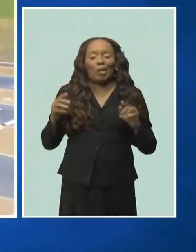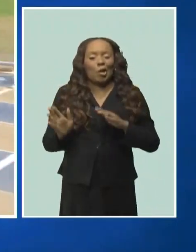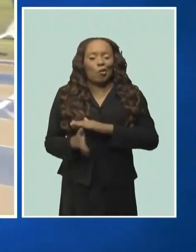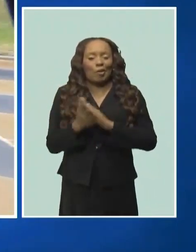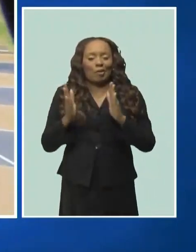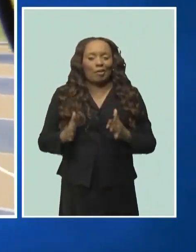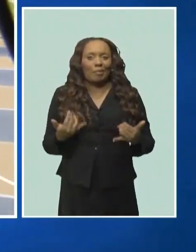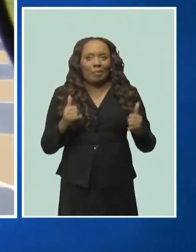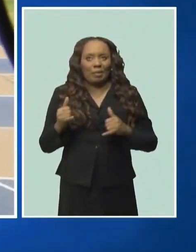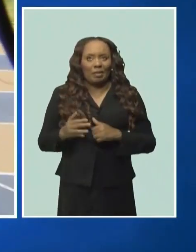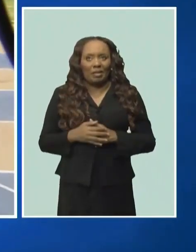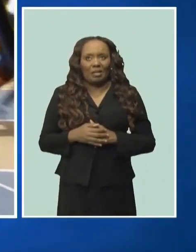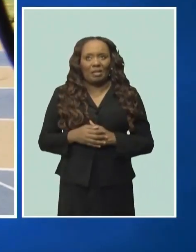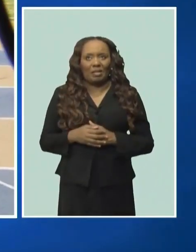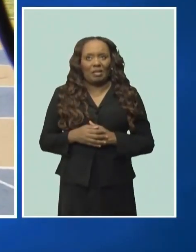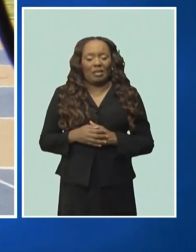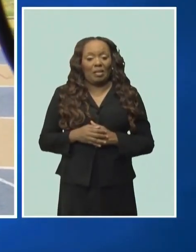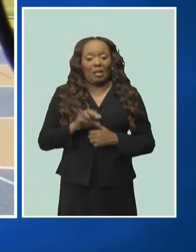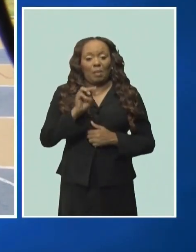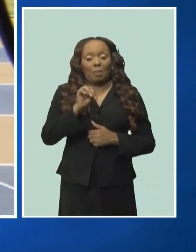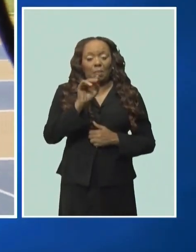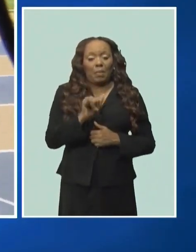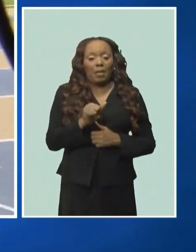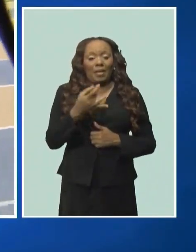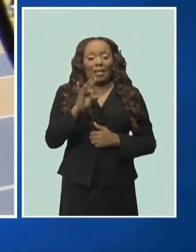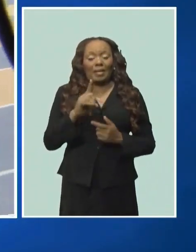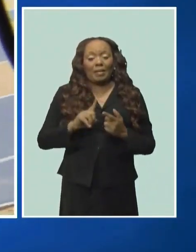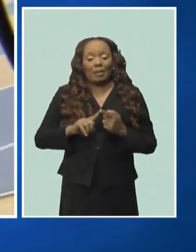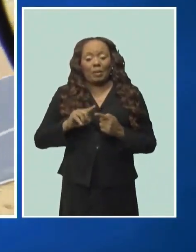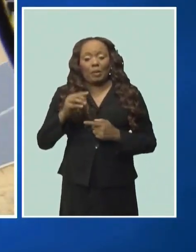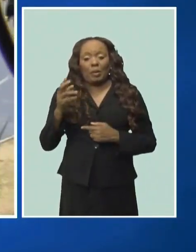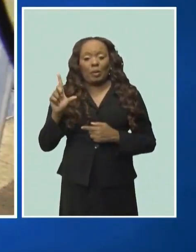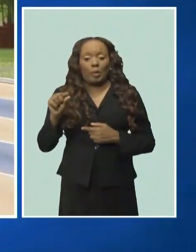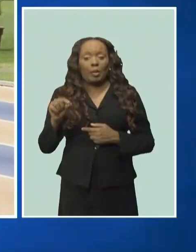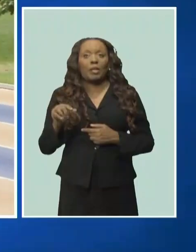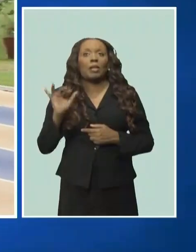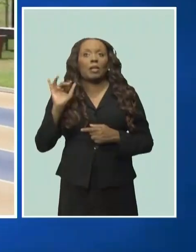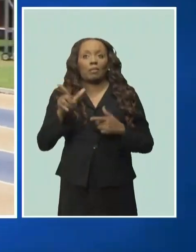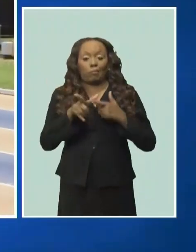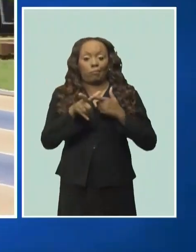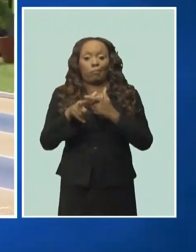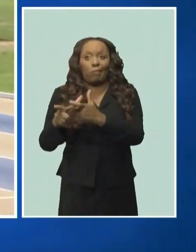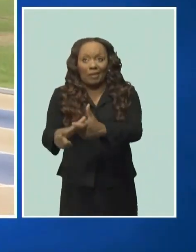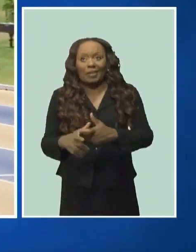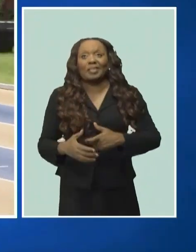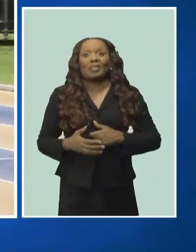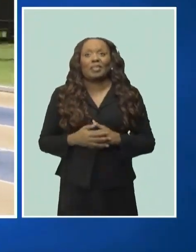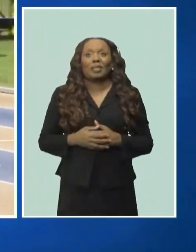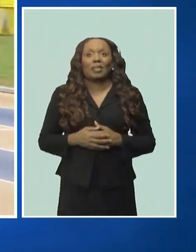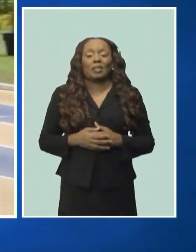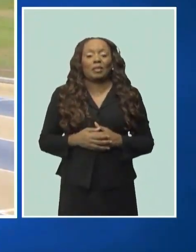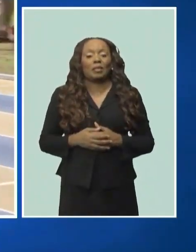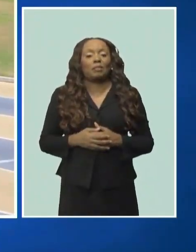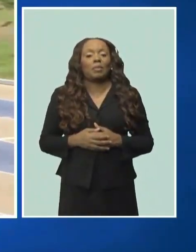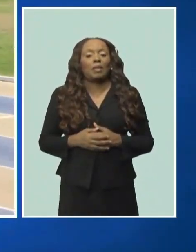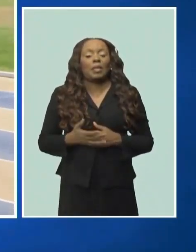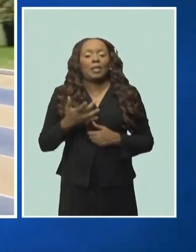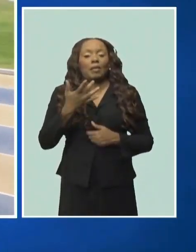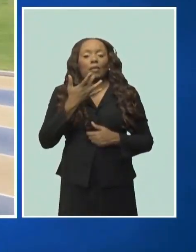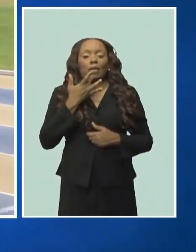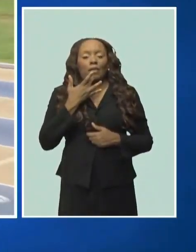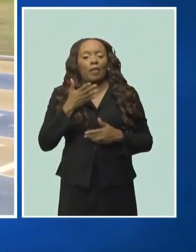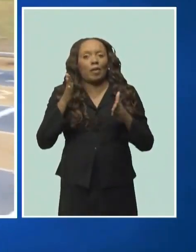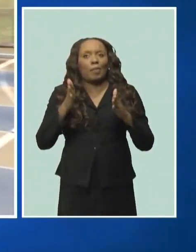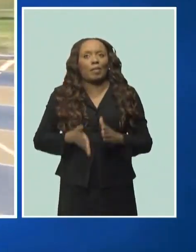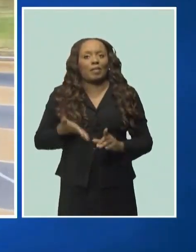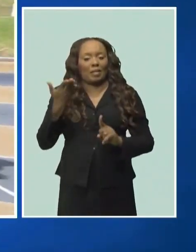slated for May 18th to 20th at the Usain Bolt Sports Complex. Crowd favorite Victor Young, who has won every age division